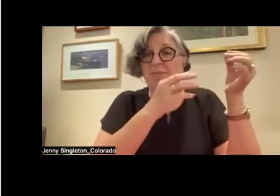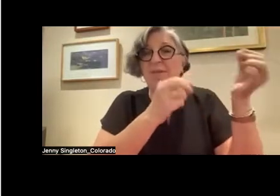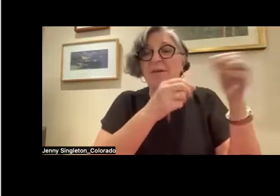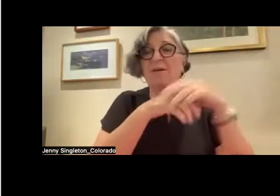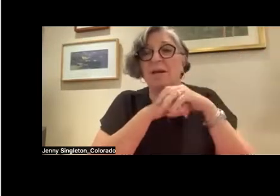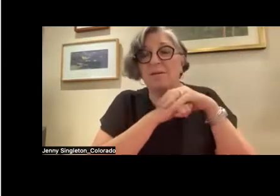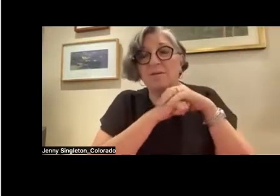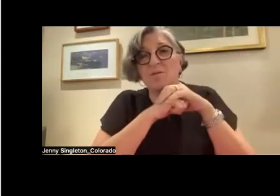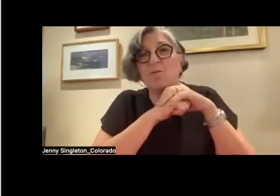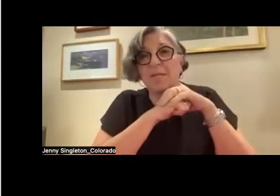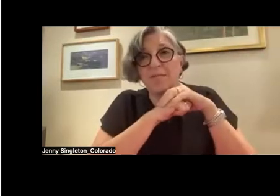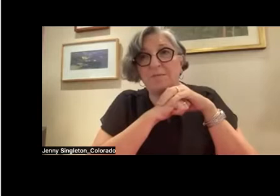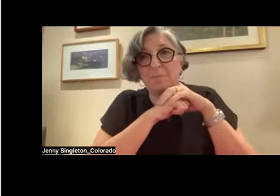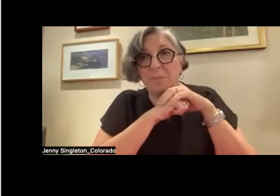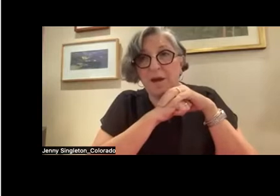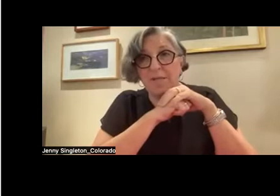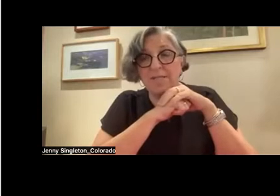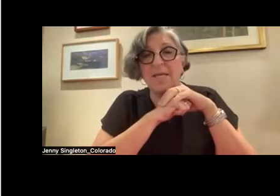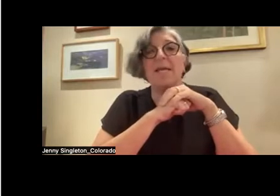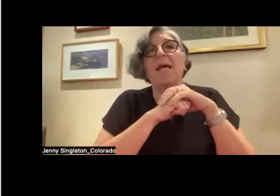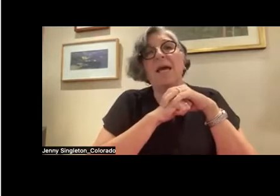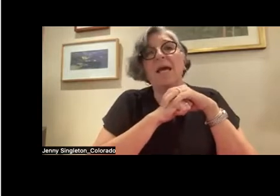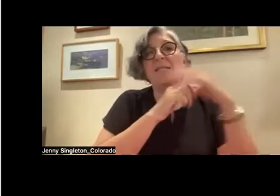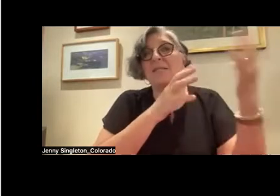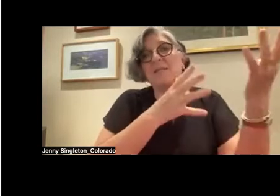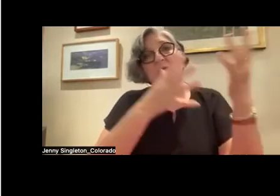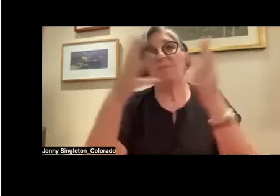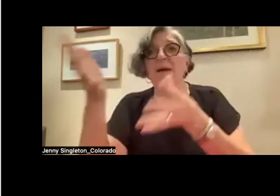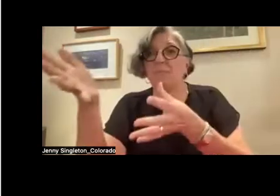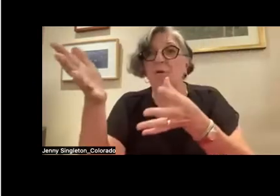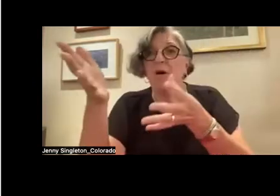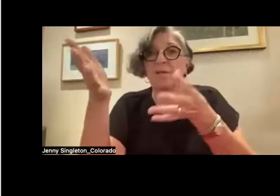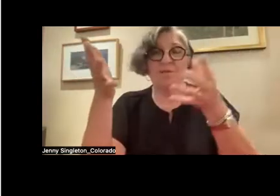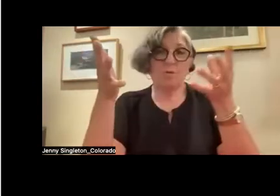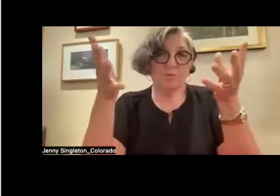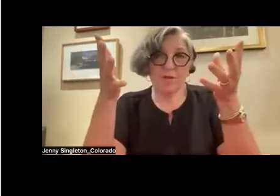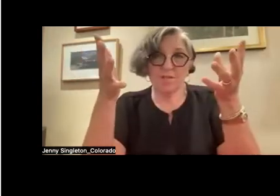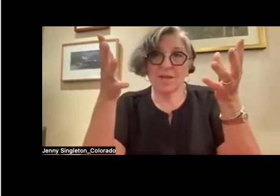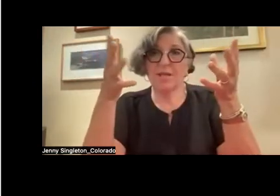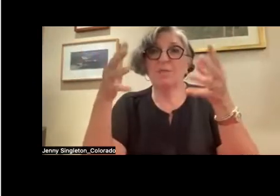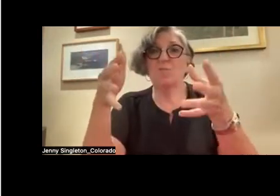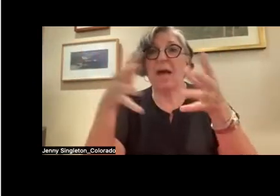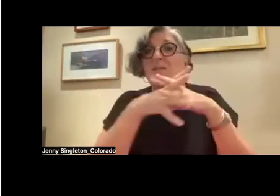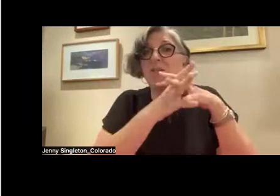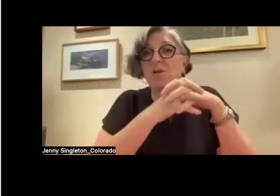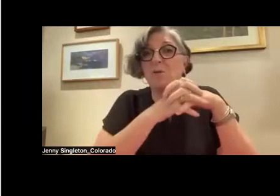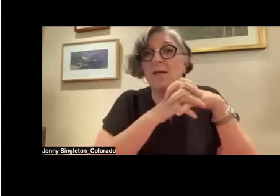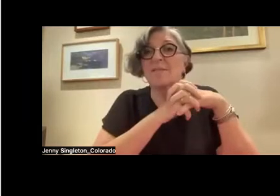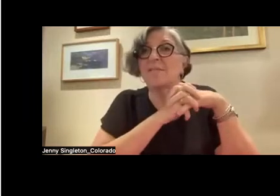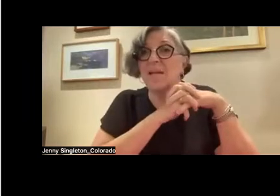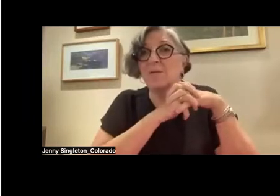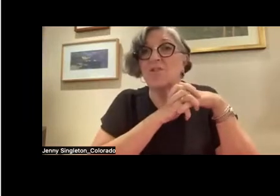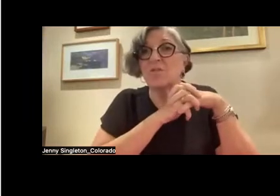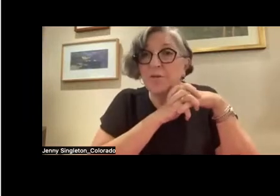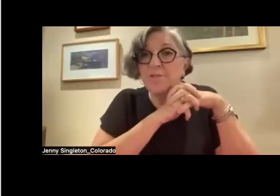teacher at the School for the Deaf in Paris. And the two of them brought Old French Sign Language back to the US